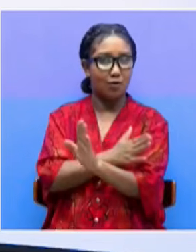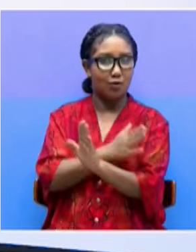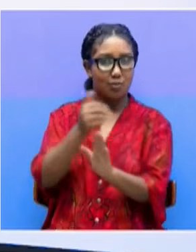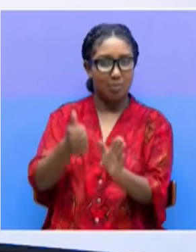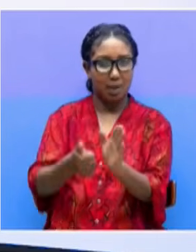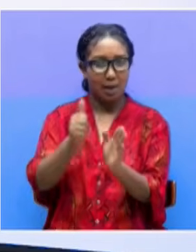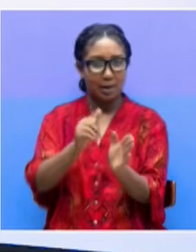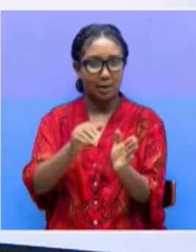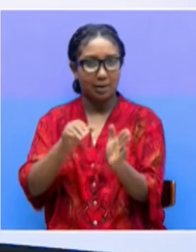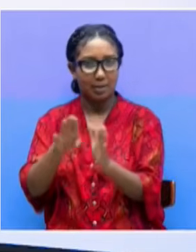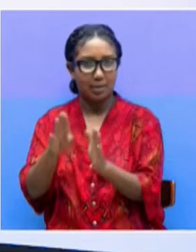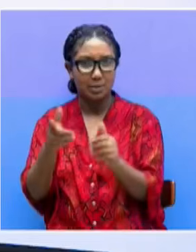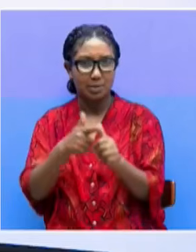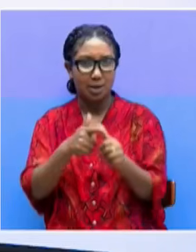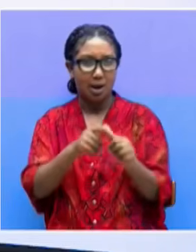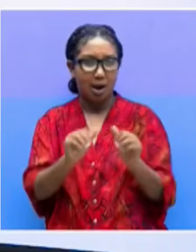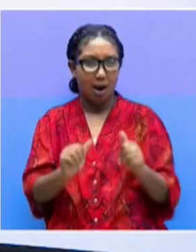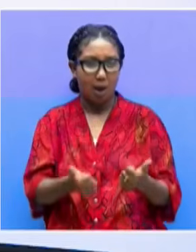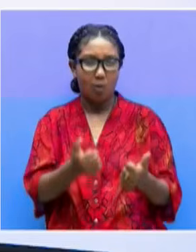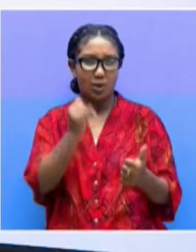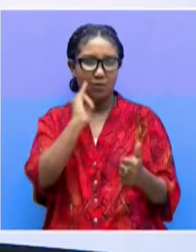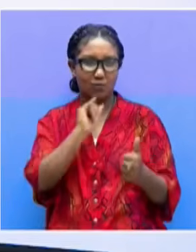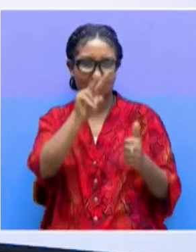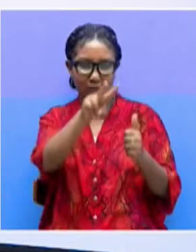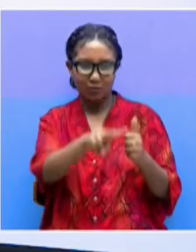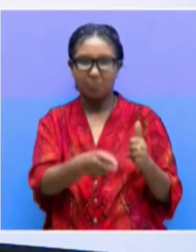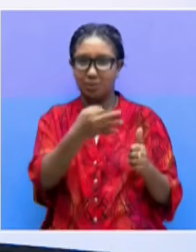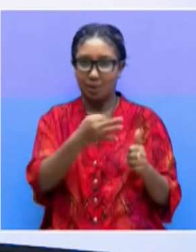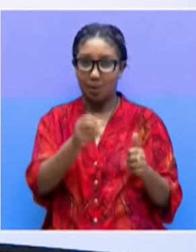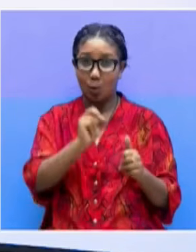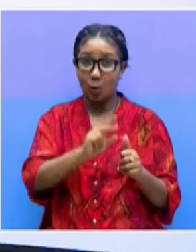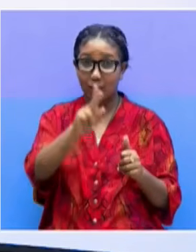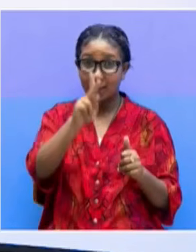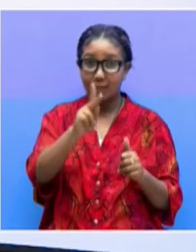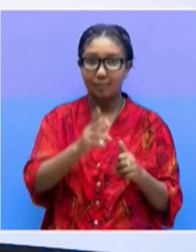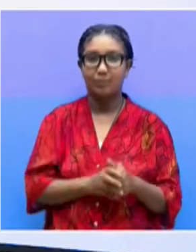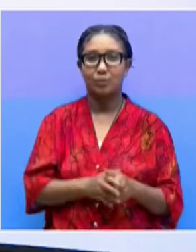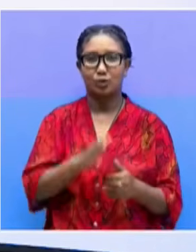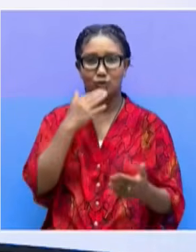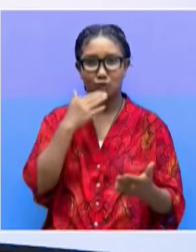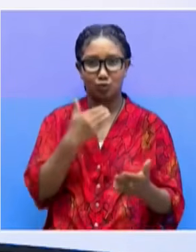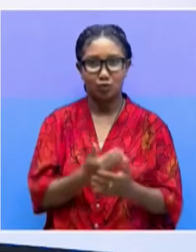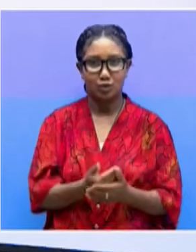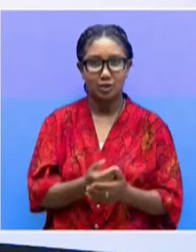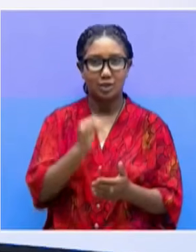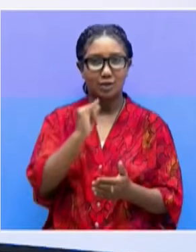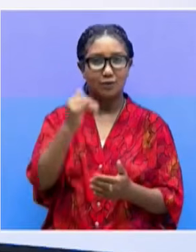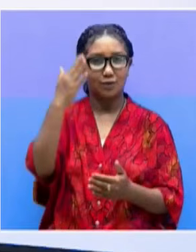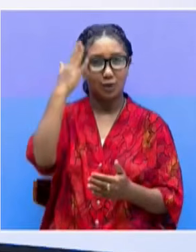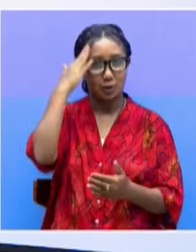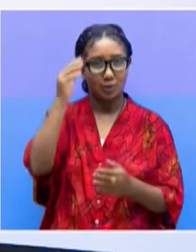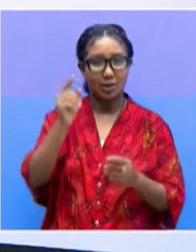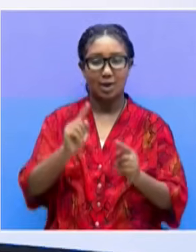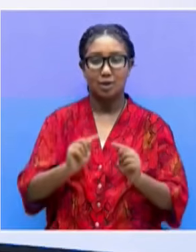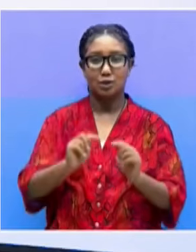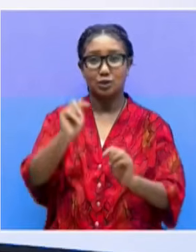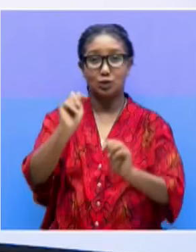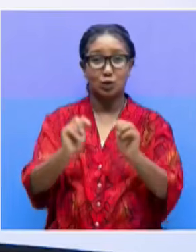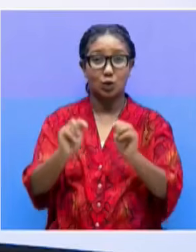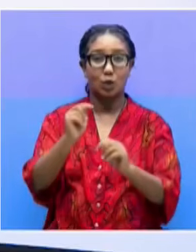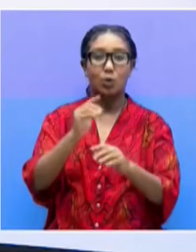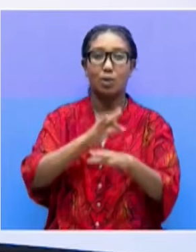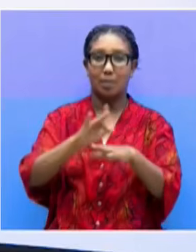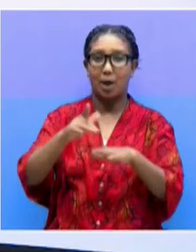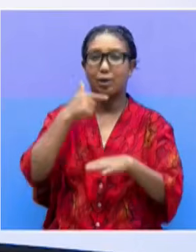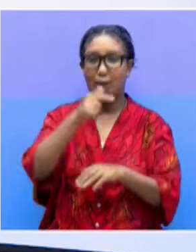main clause, you have to check out how the if clause is completed, okay? Good. If we knew the story, we